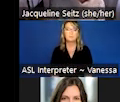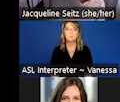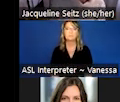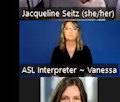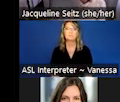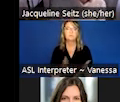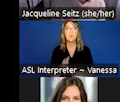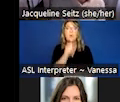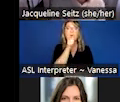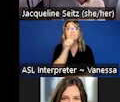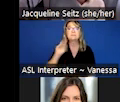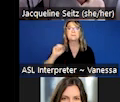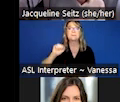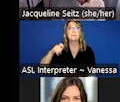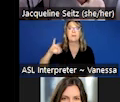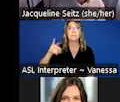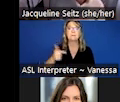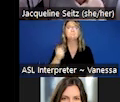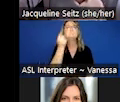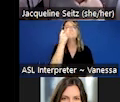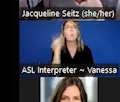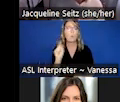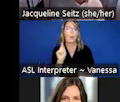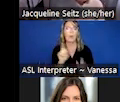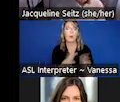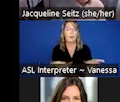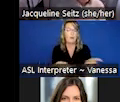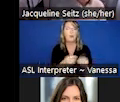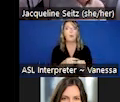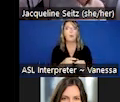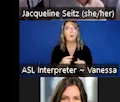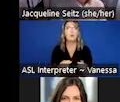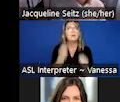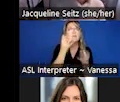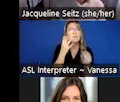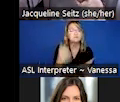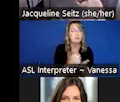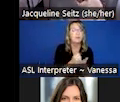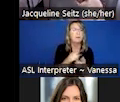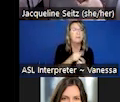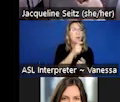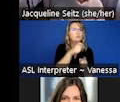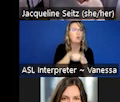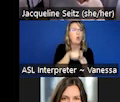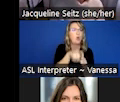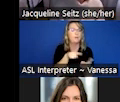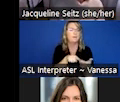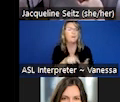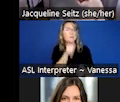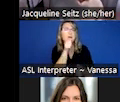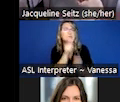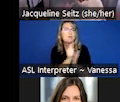So privacy mapping is about understanding where you're at. What information is collected about callers, what privacy laws